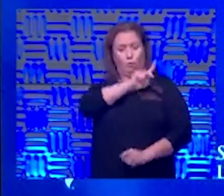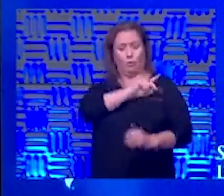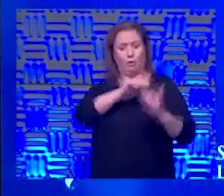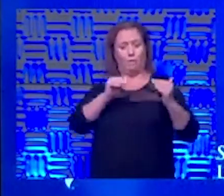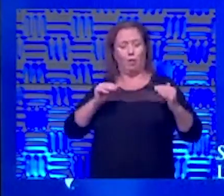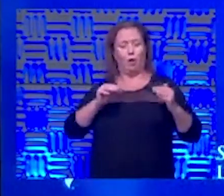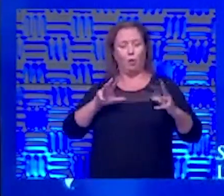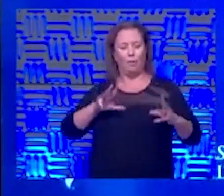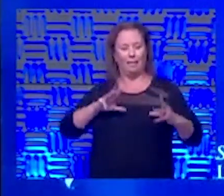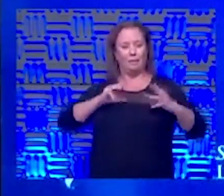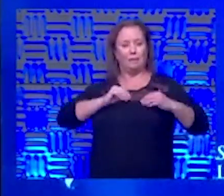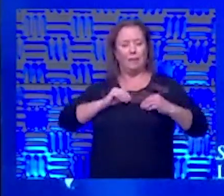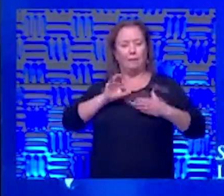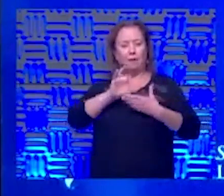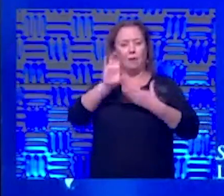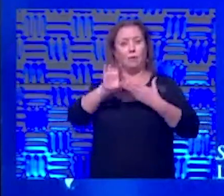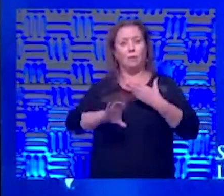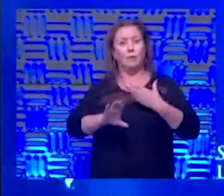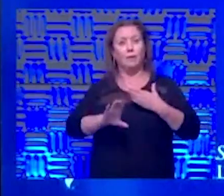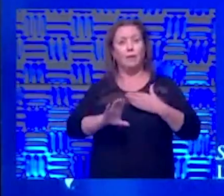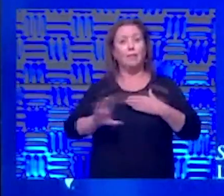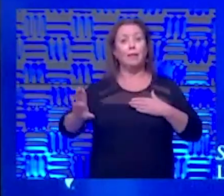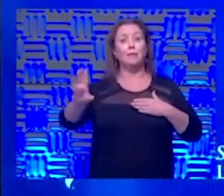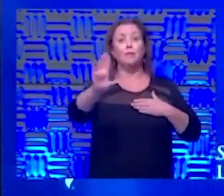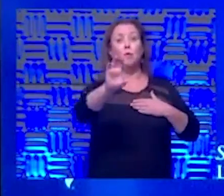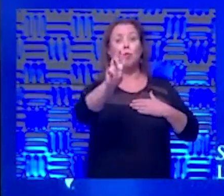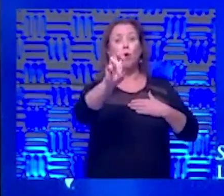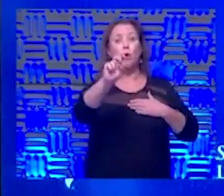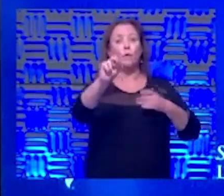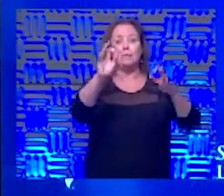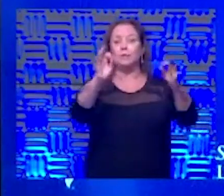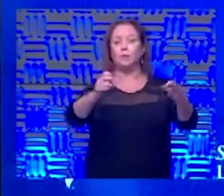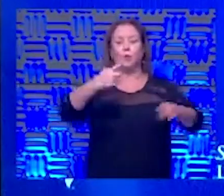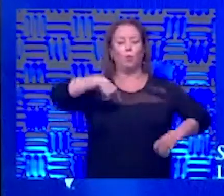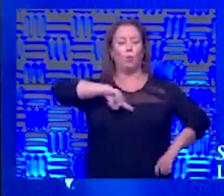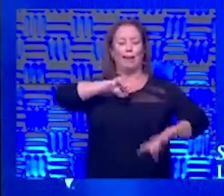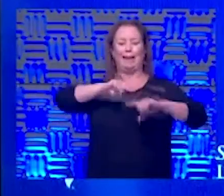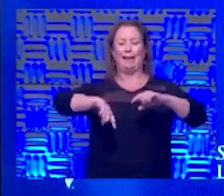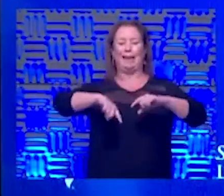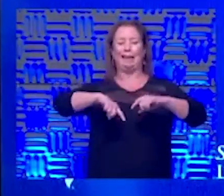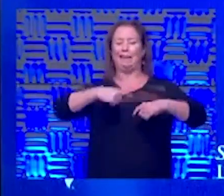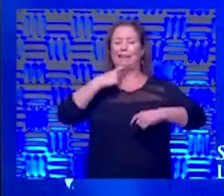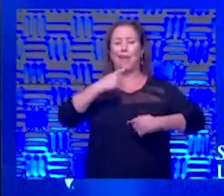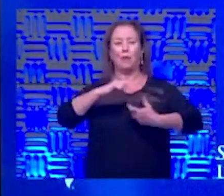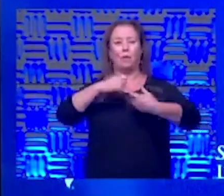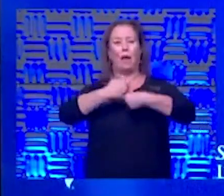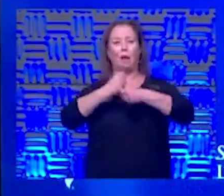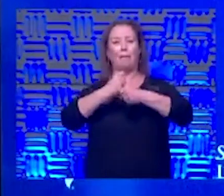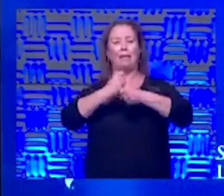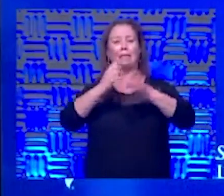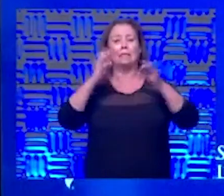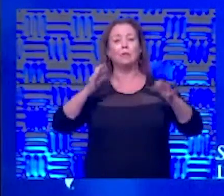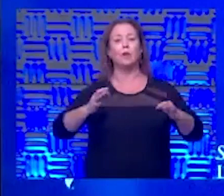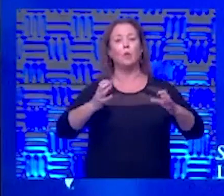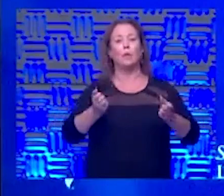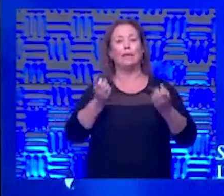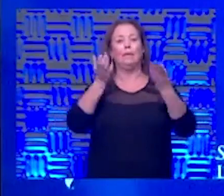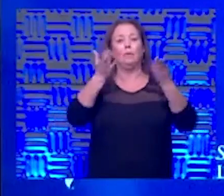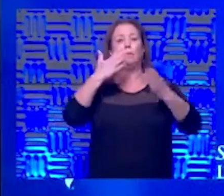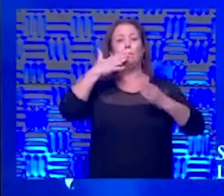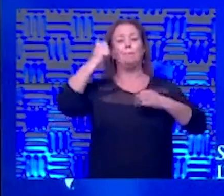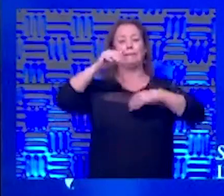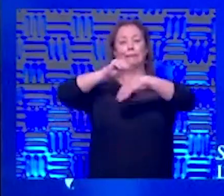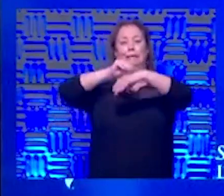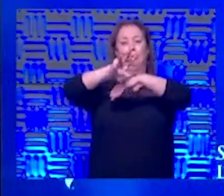the consequences? That's a personal decision. And we can't tell you how to make that personal decision. We can just give you the best possible advice